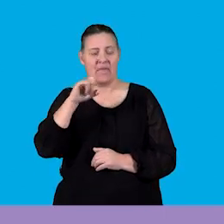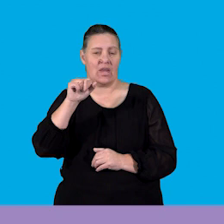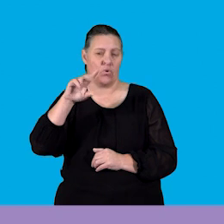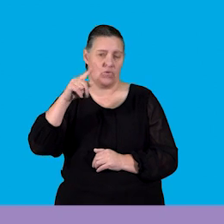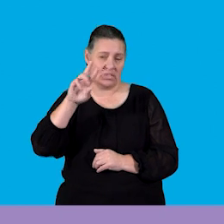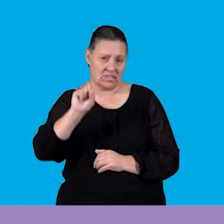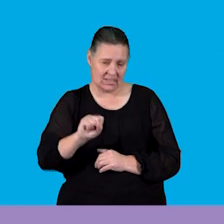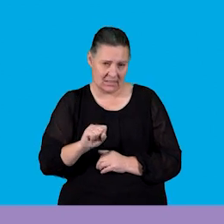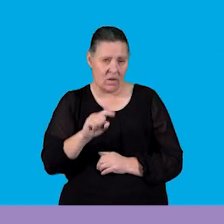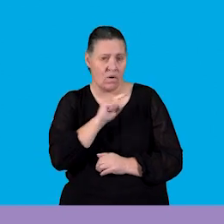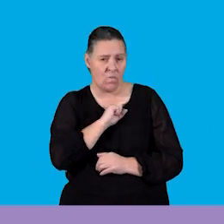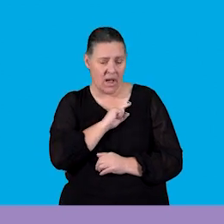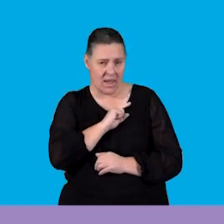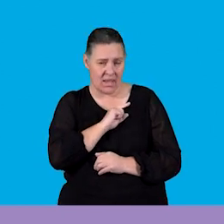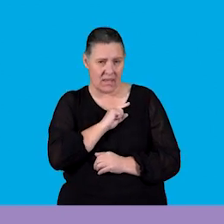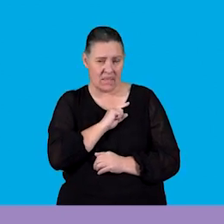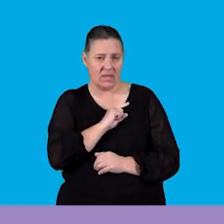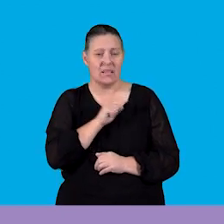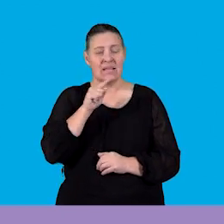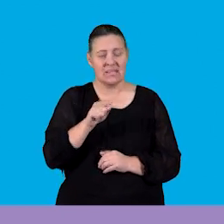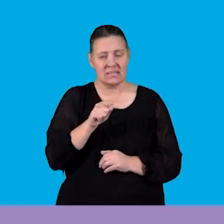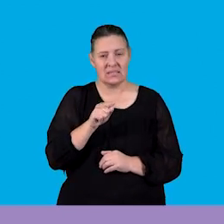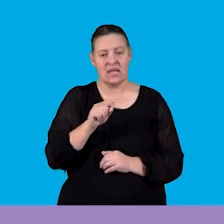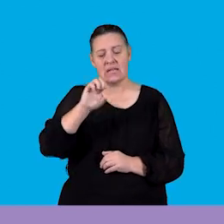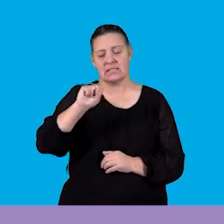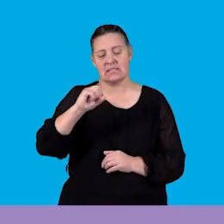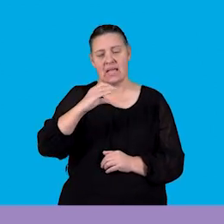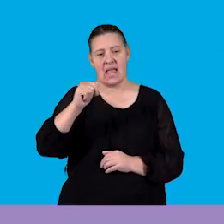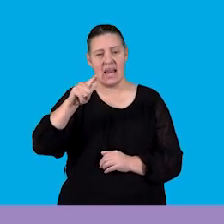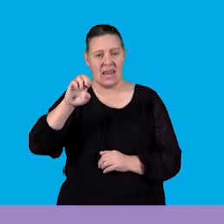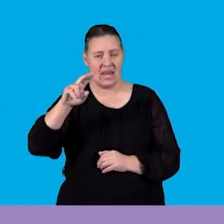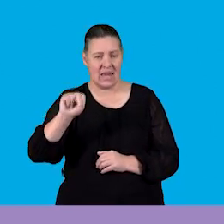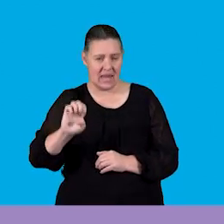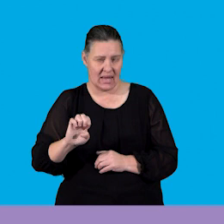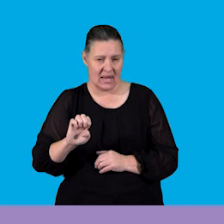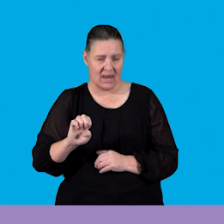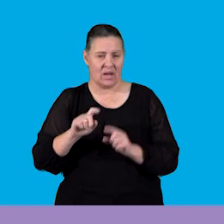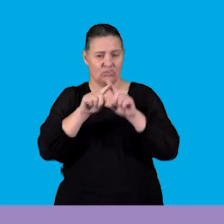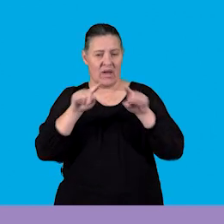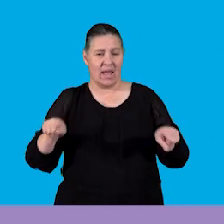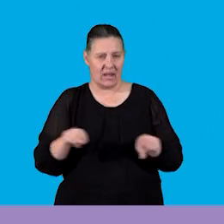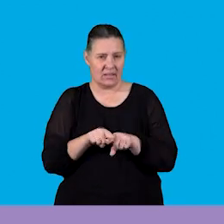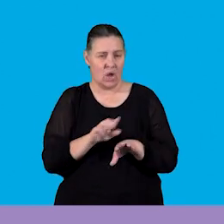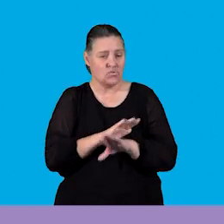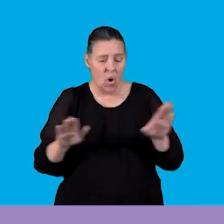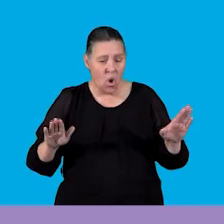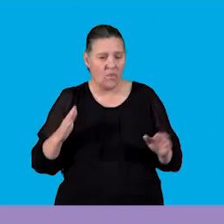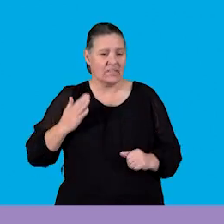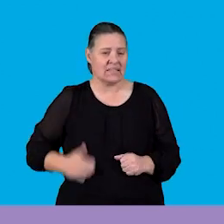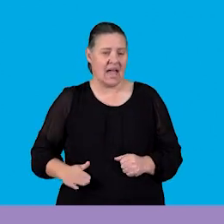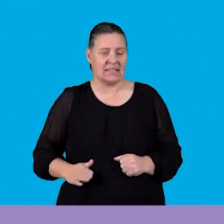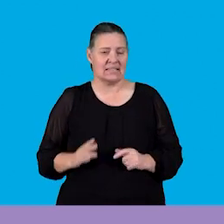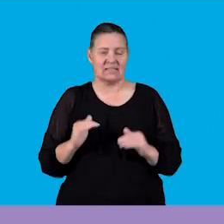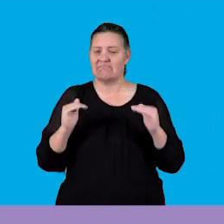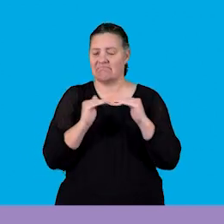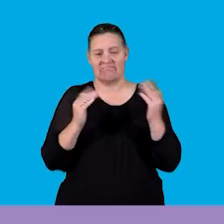there using Pythagoras, because as we can see, this triangle is a scalene triangle. None of the sides